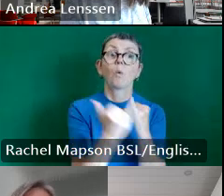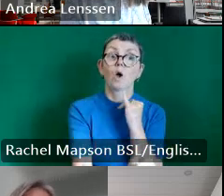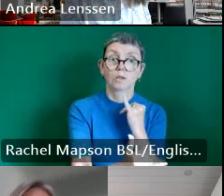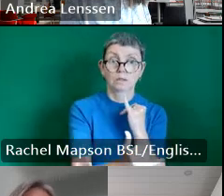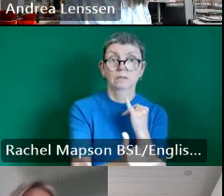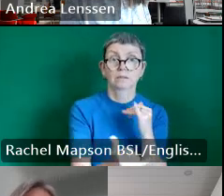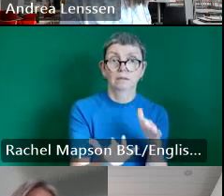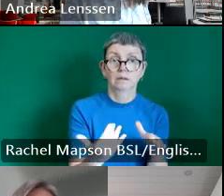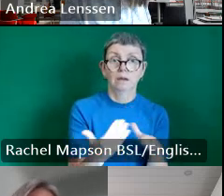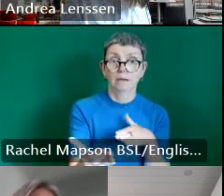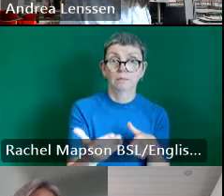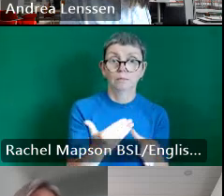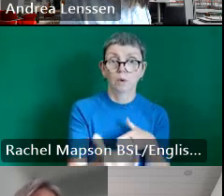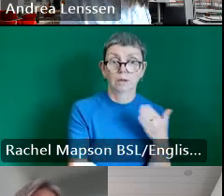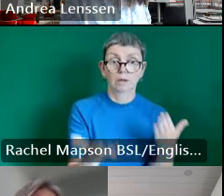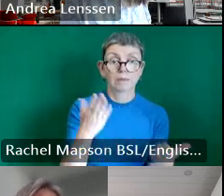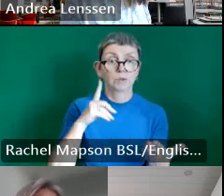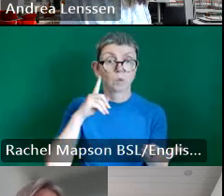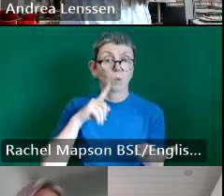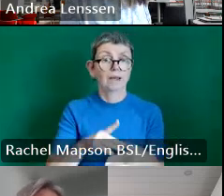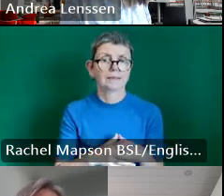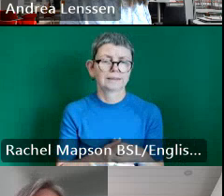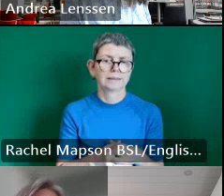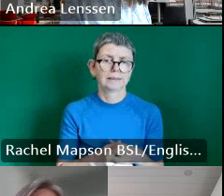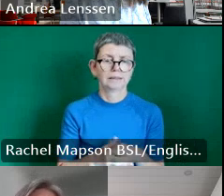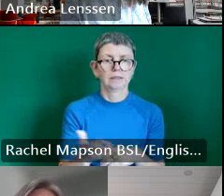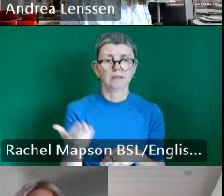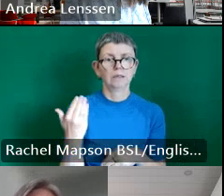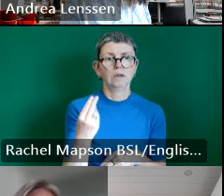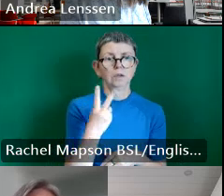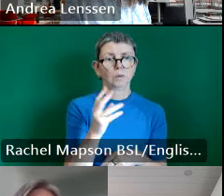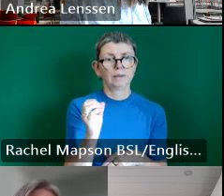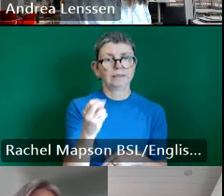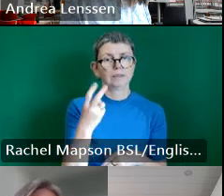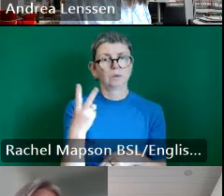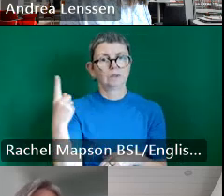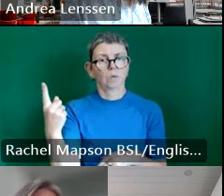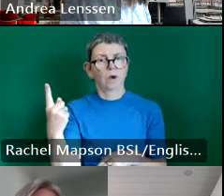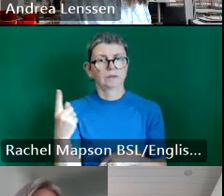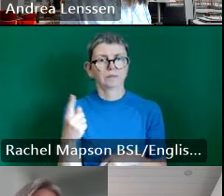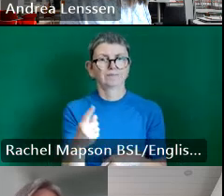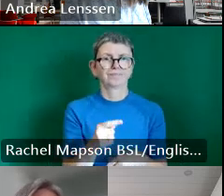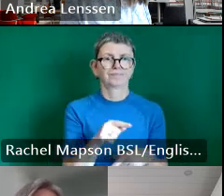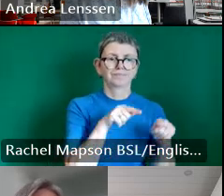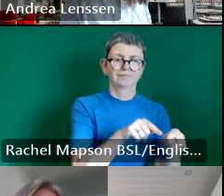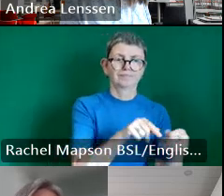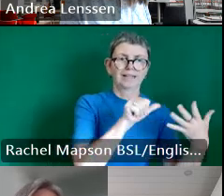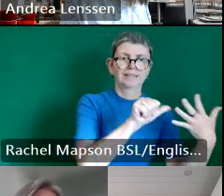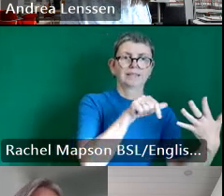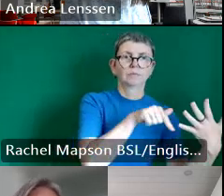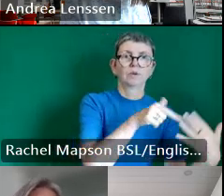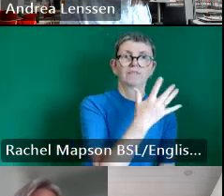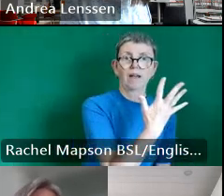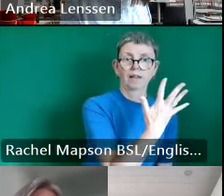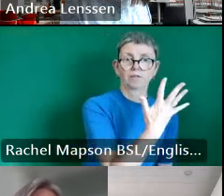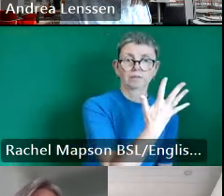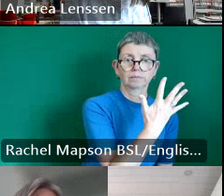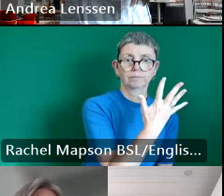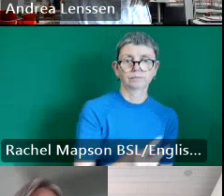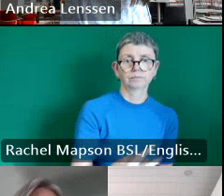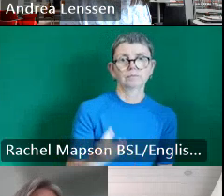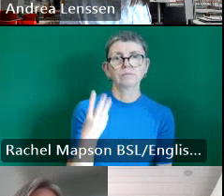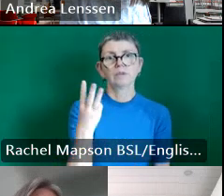data point was 2021, which shows 6.5 for minority ethnic groups and 3.8